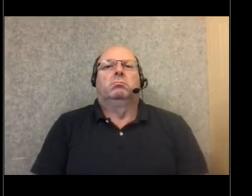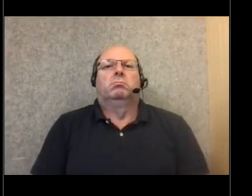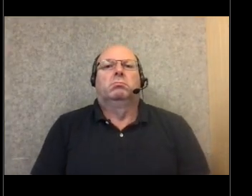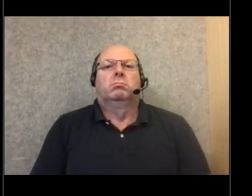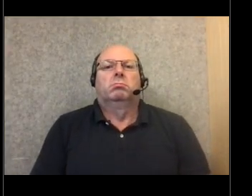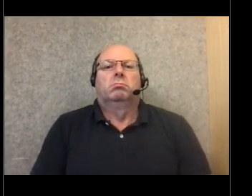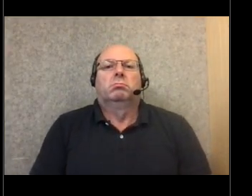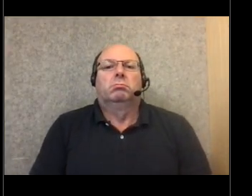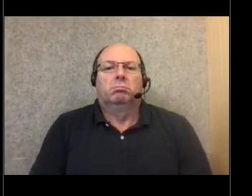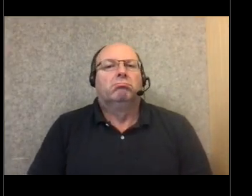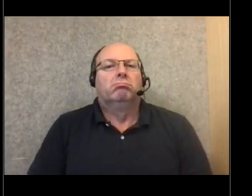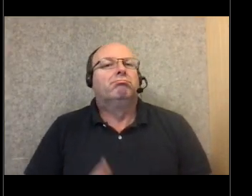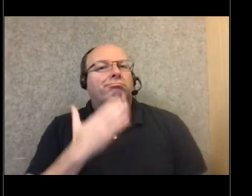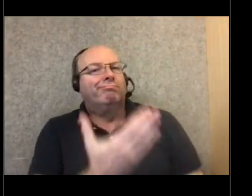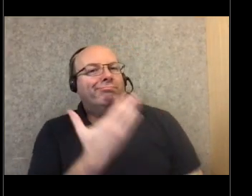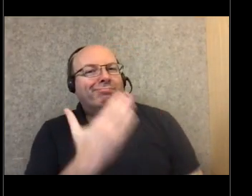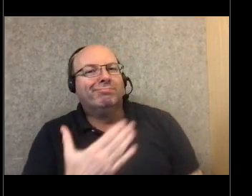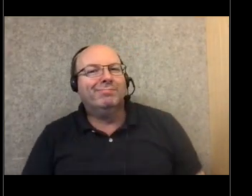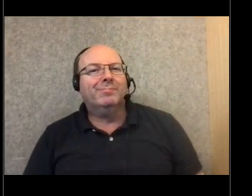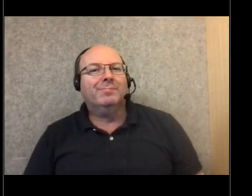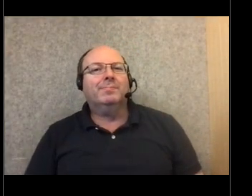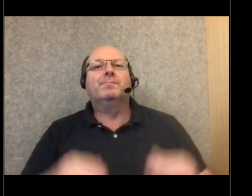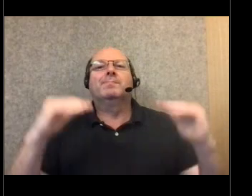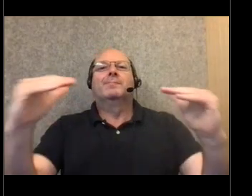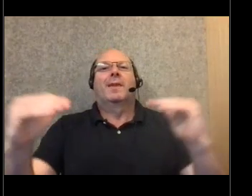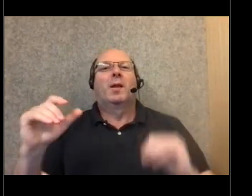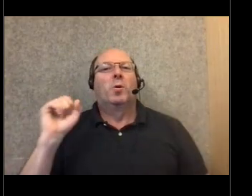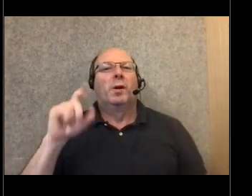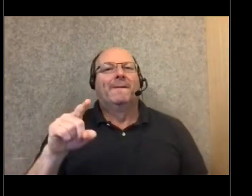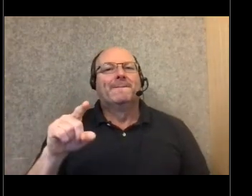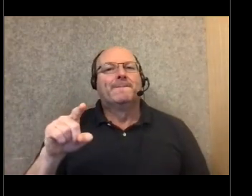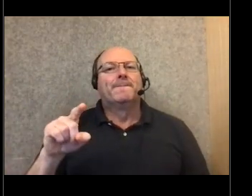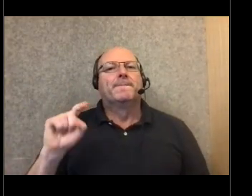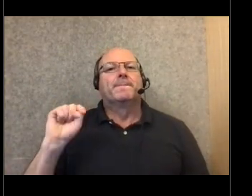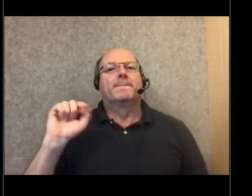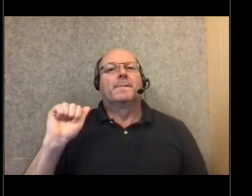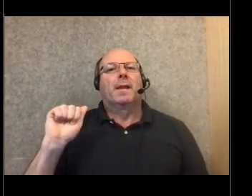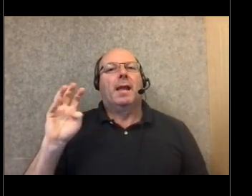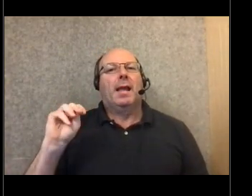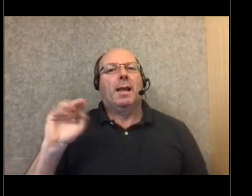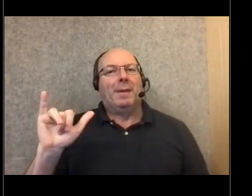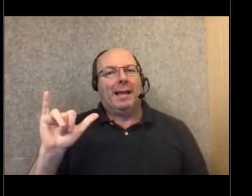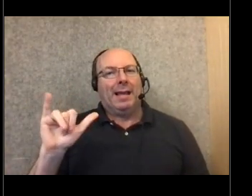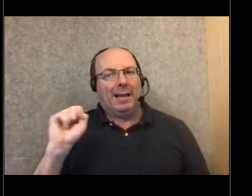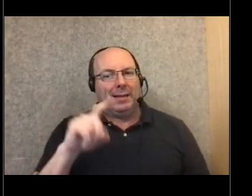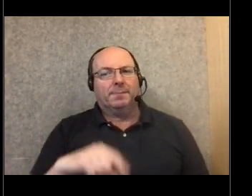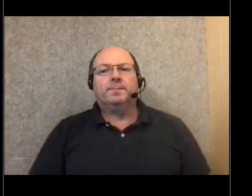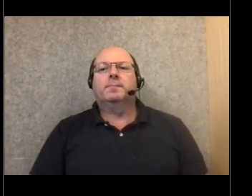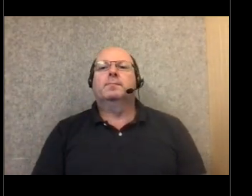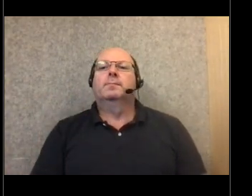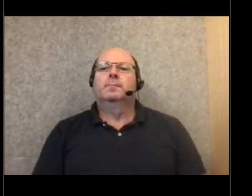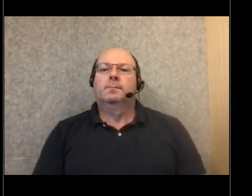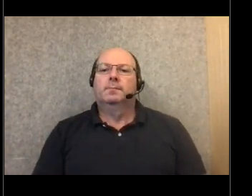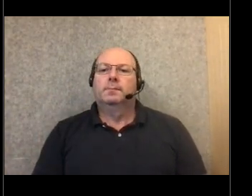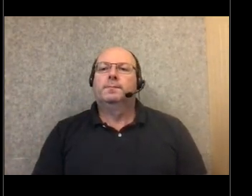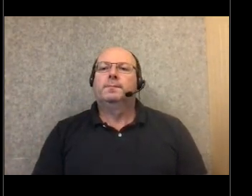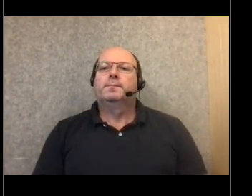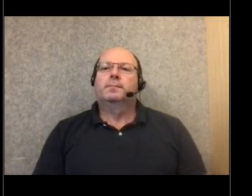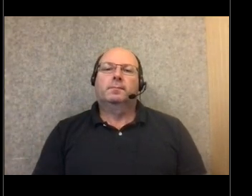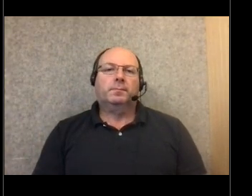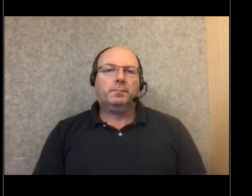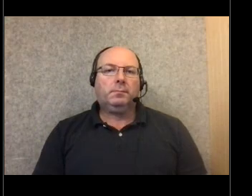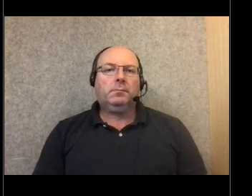For that answer, Eric. And the next question comes from Tammy. At what depth does